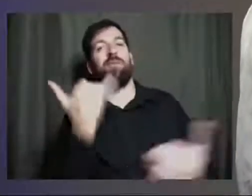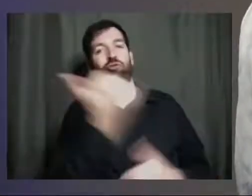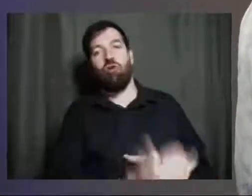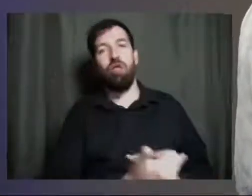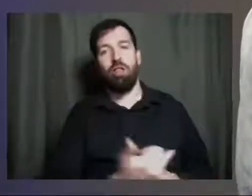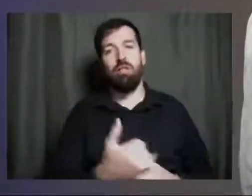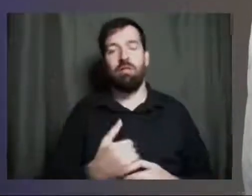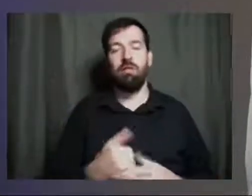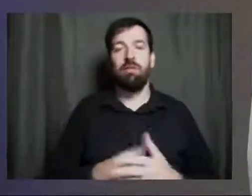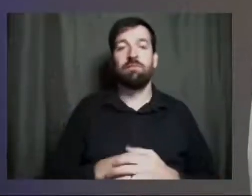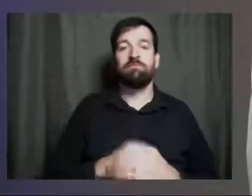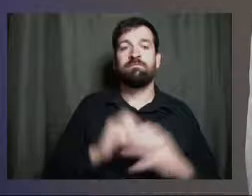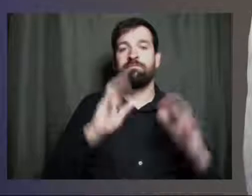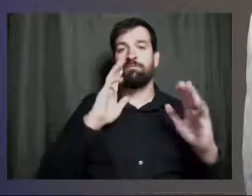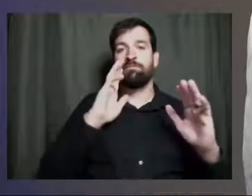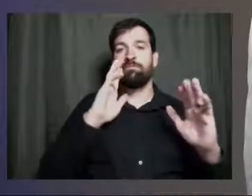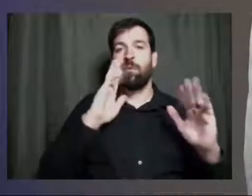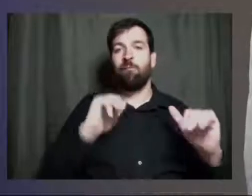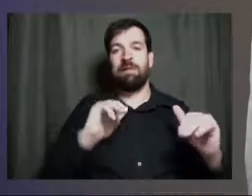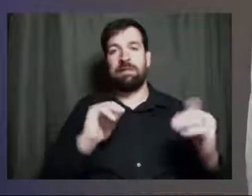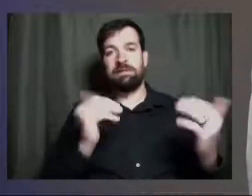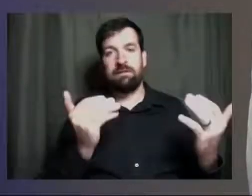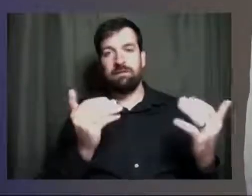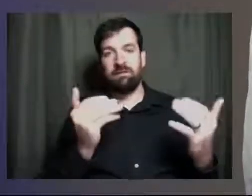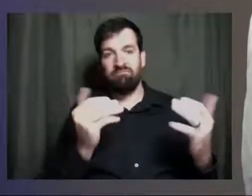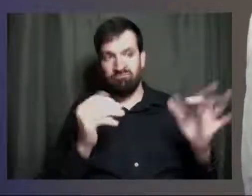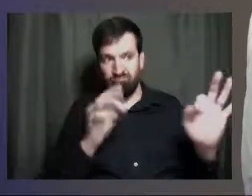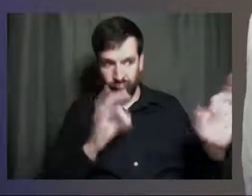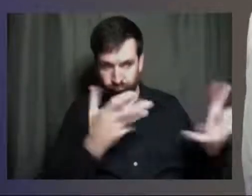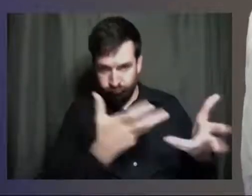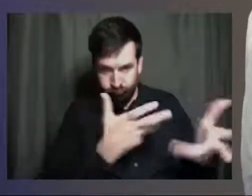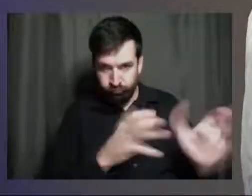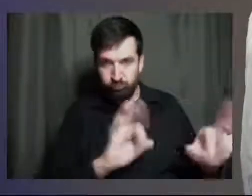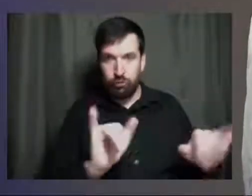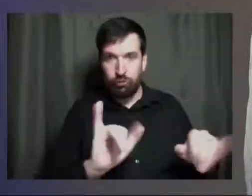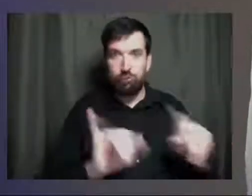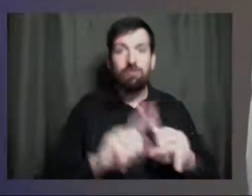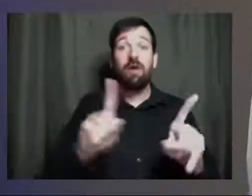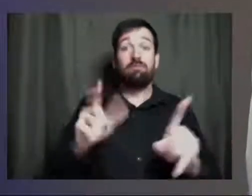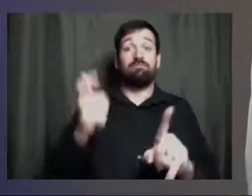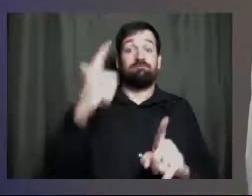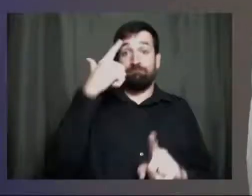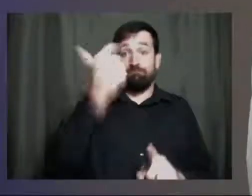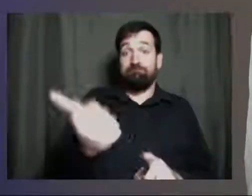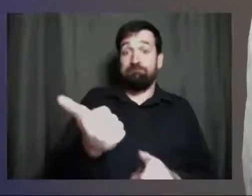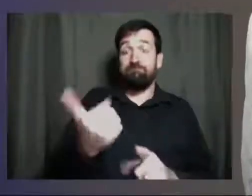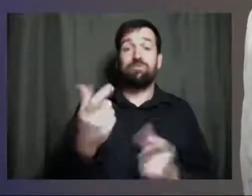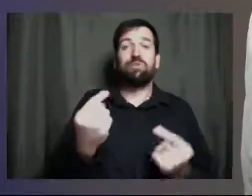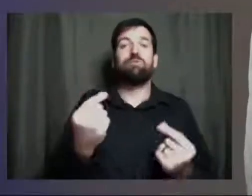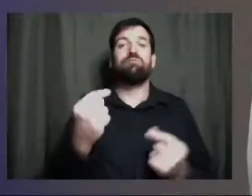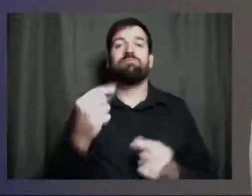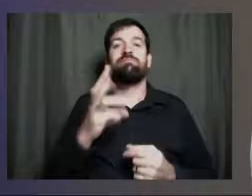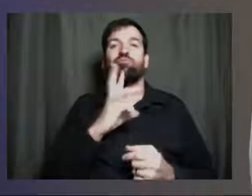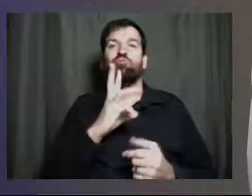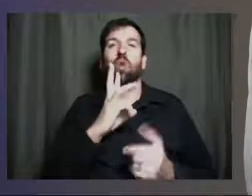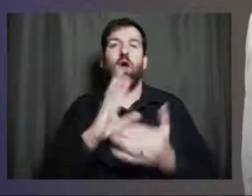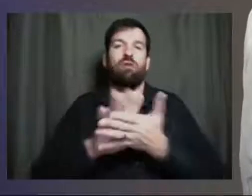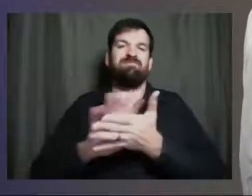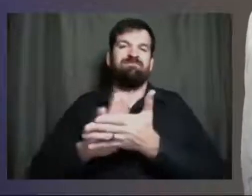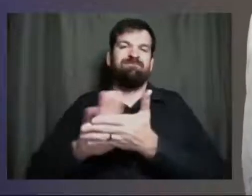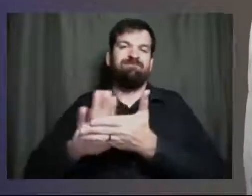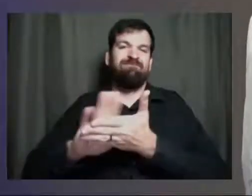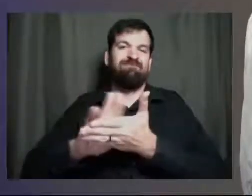you'll get that information as well, but kind of a do-it-yourself is you're just going to rinse it with water, irrigate the eyes out,